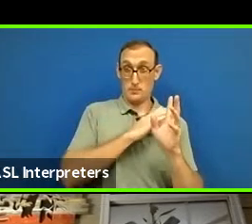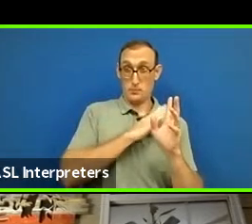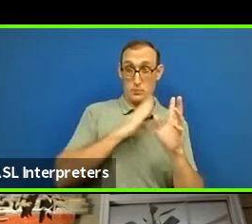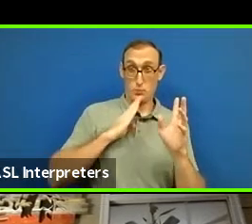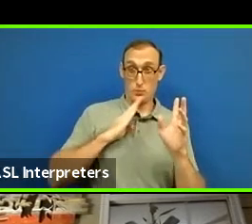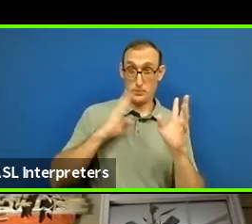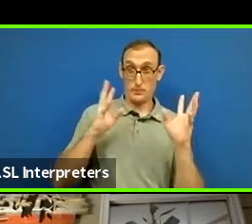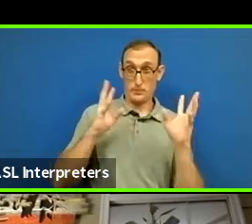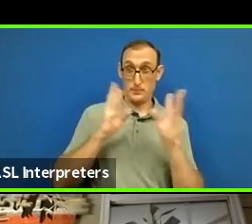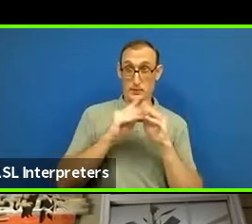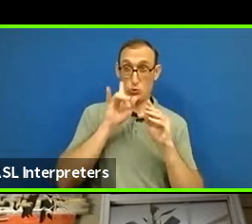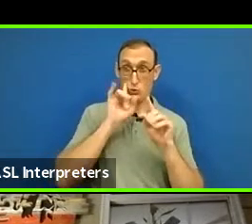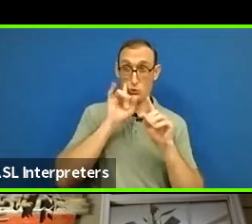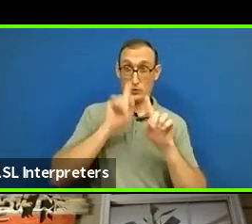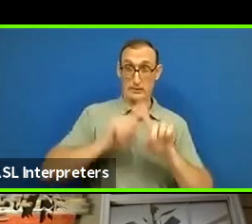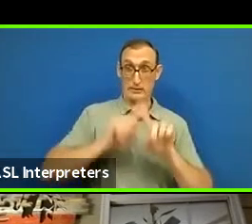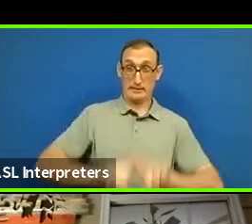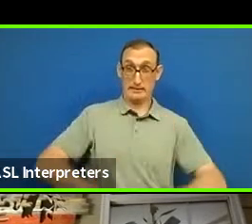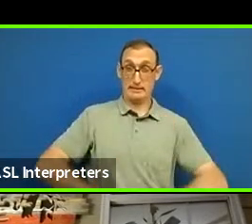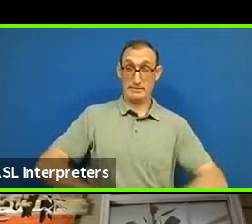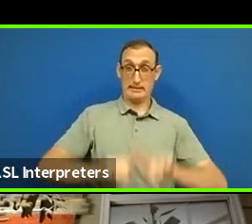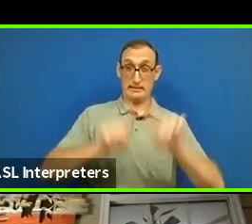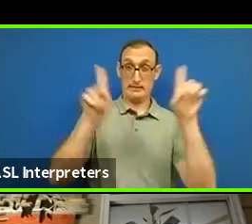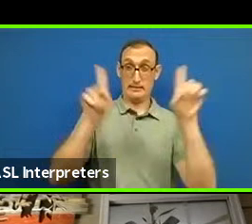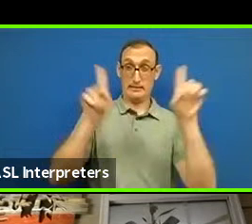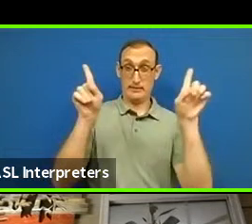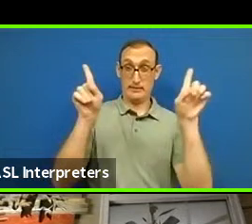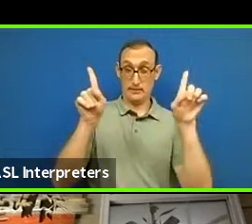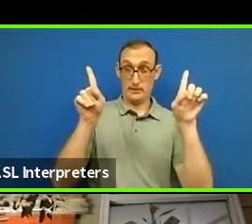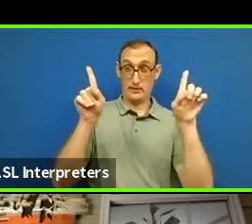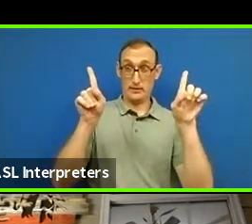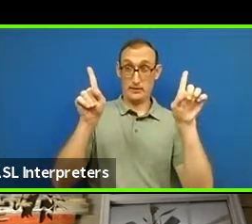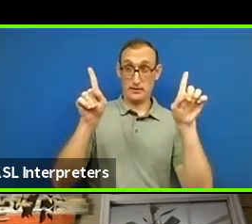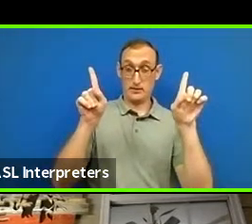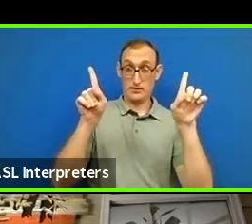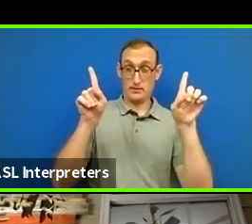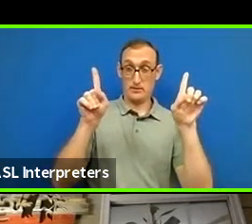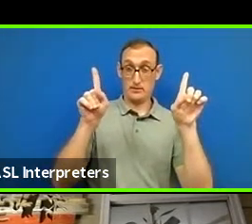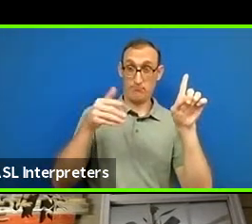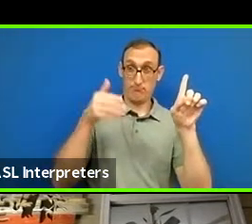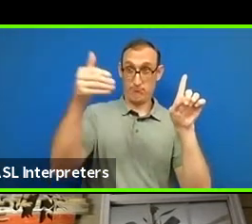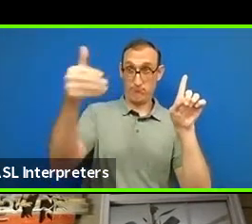talked by then. But if it's not significantly different, then it won't take a lot of